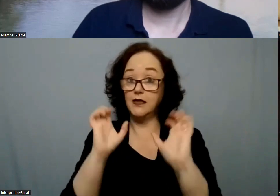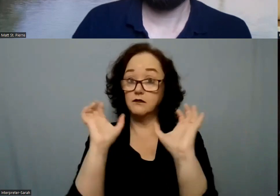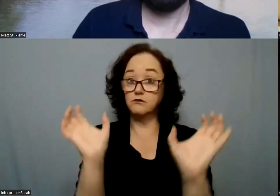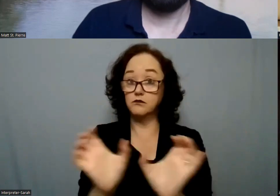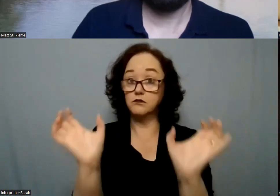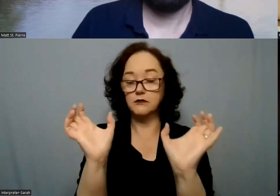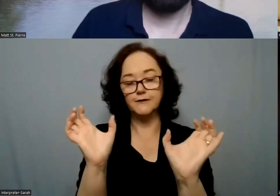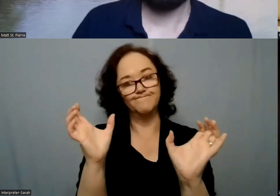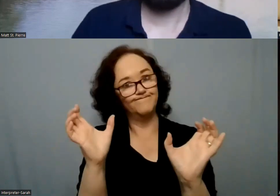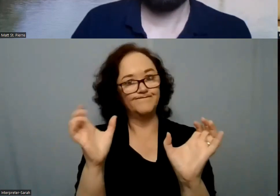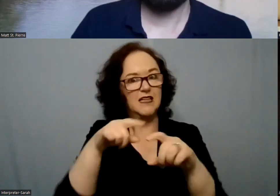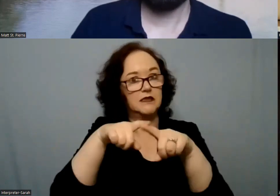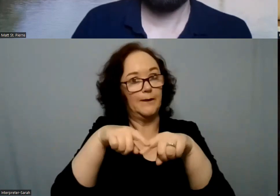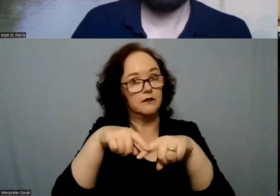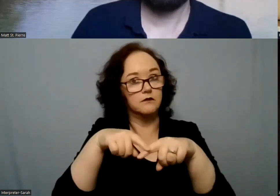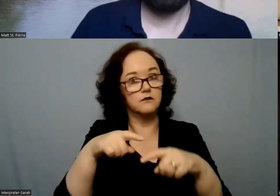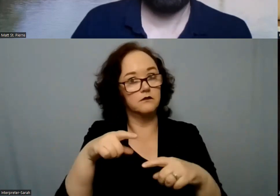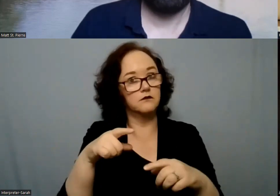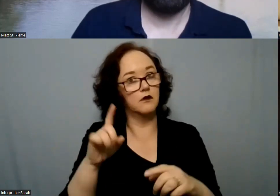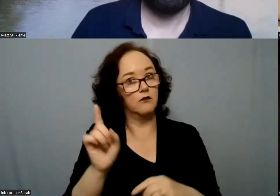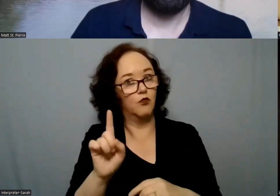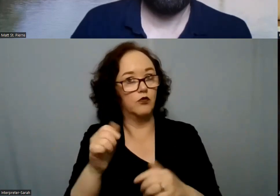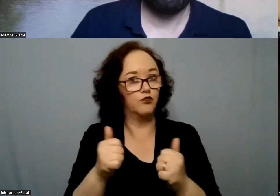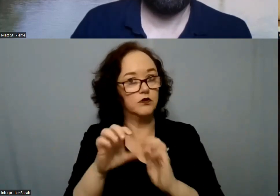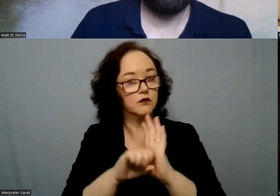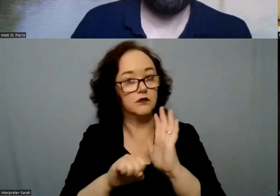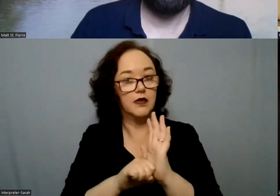is, even if you have received a grant from SAMHSA.